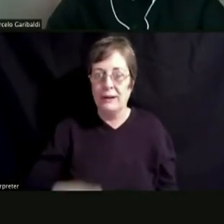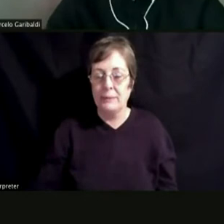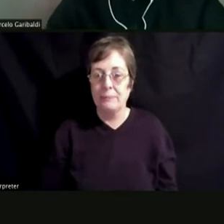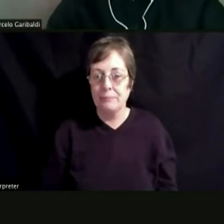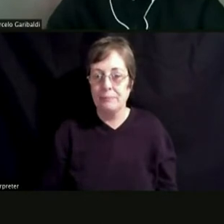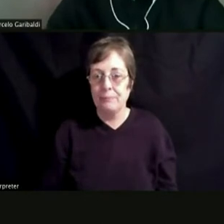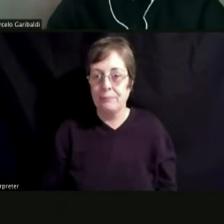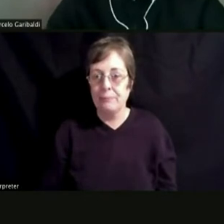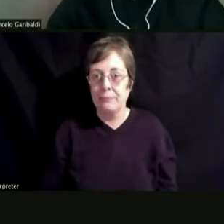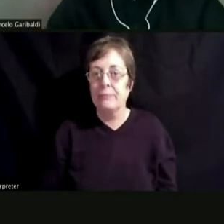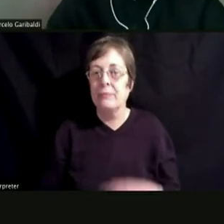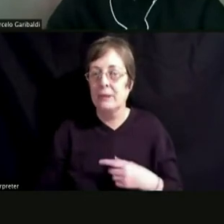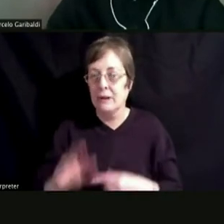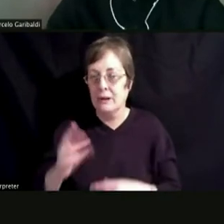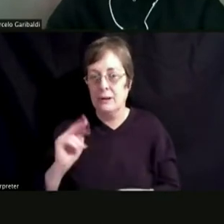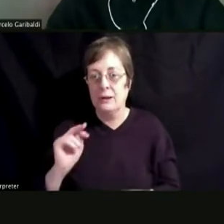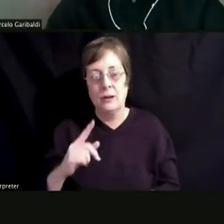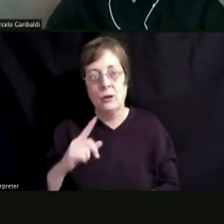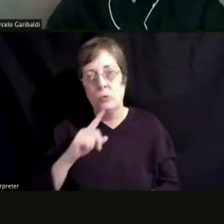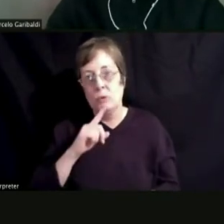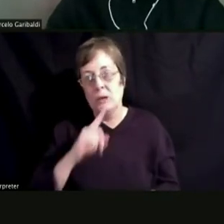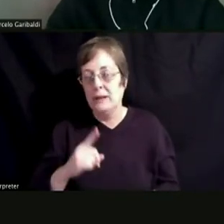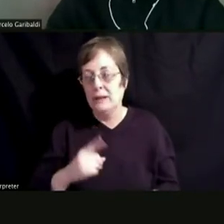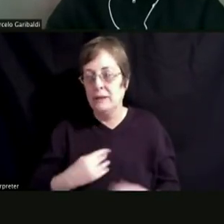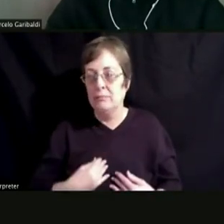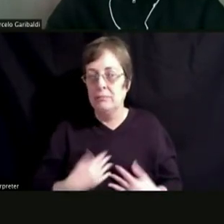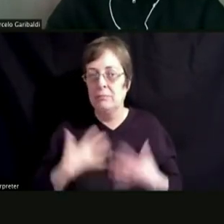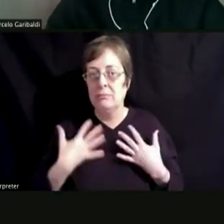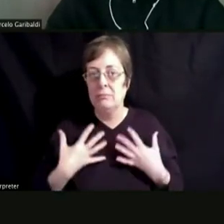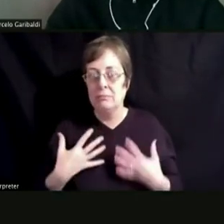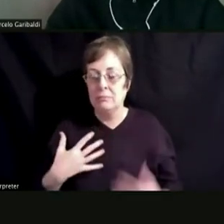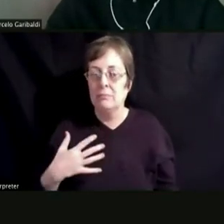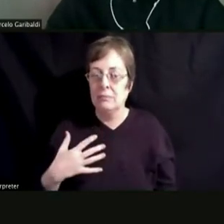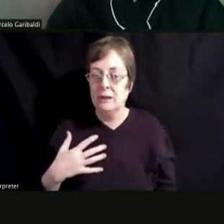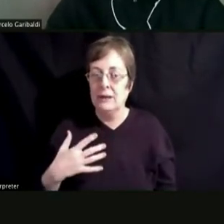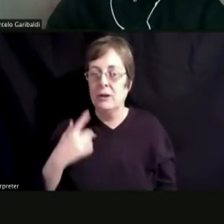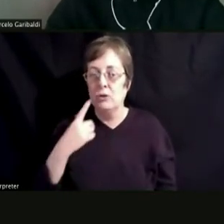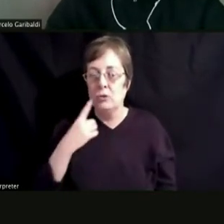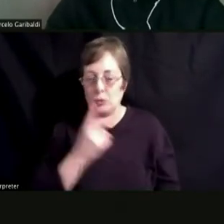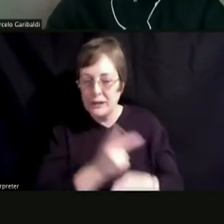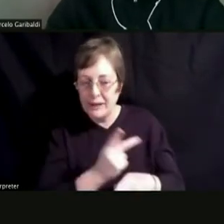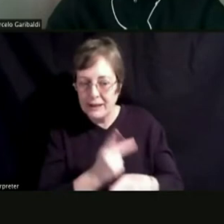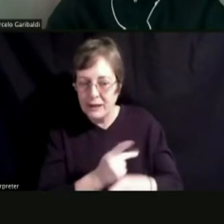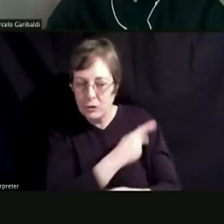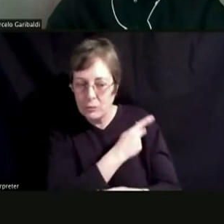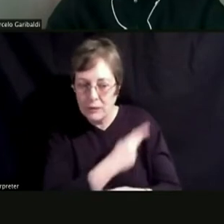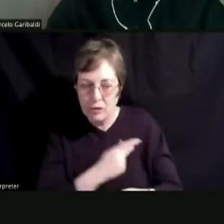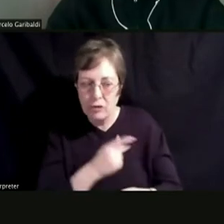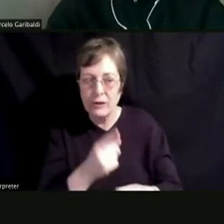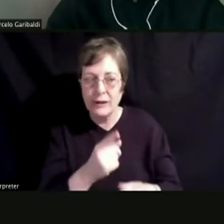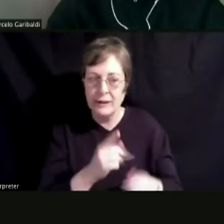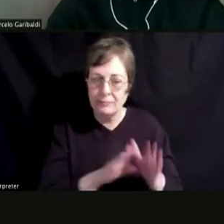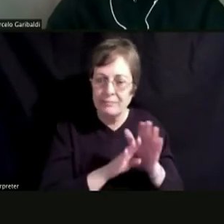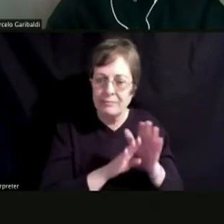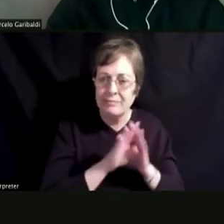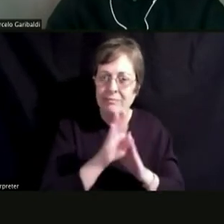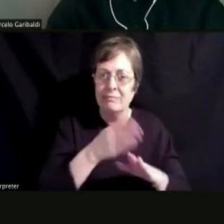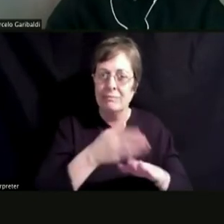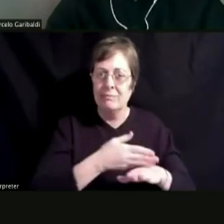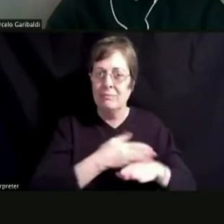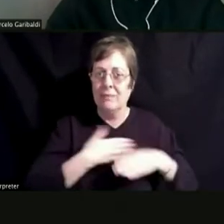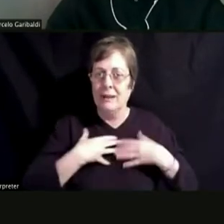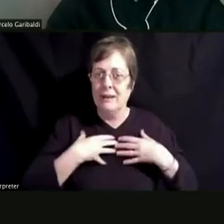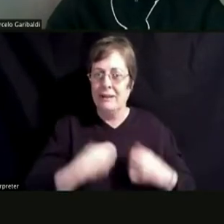It is rewarding to be able to treat patients and to have them come out and to feel better. But I'd like to share